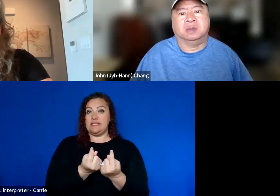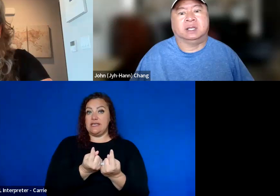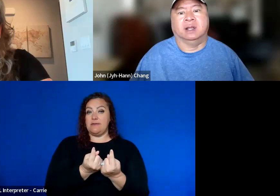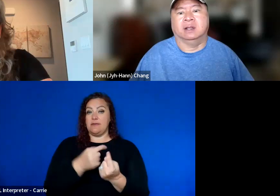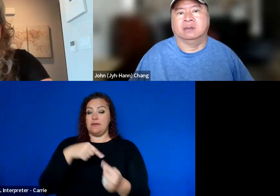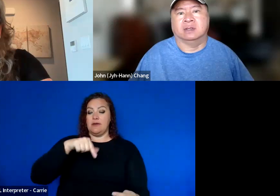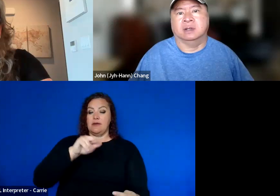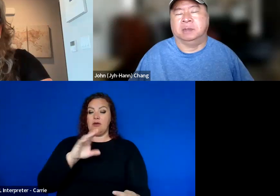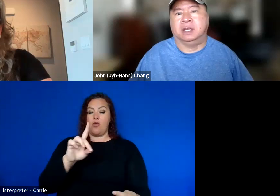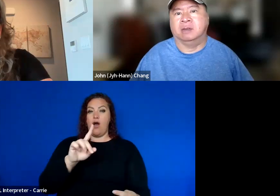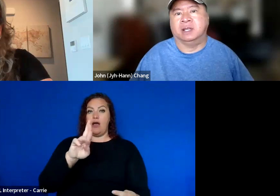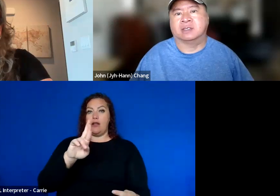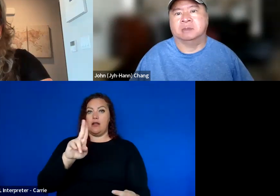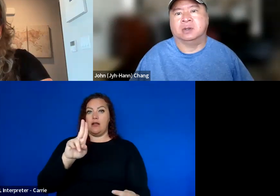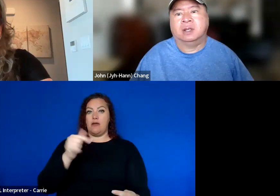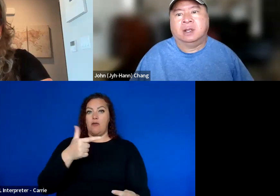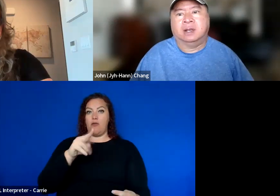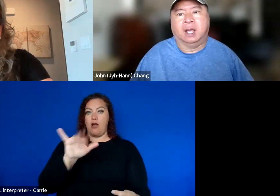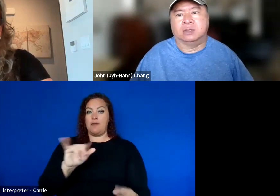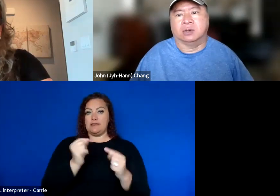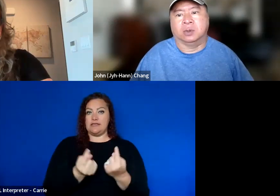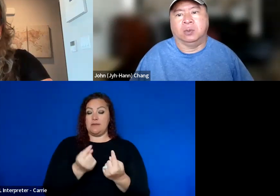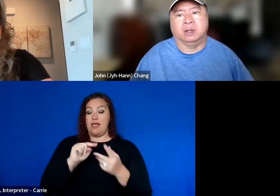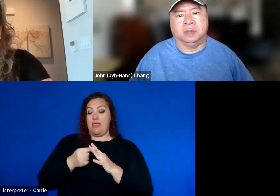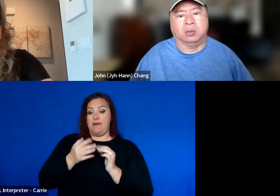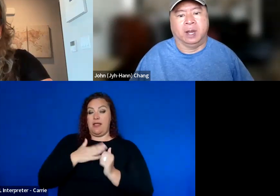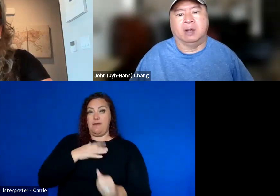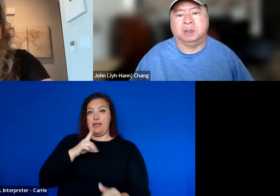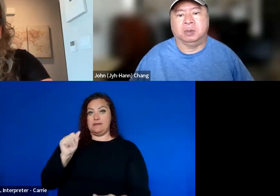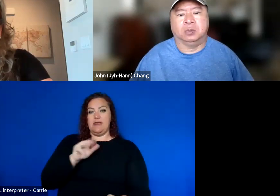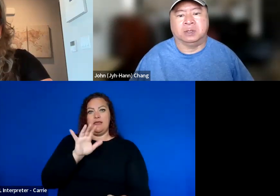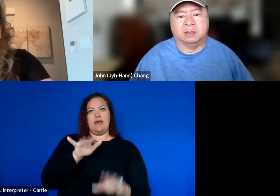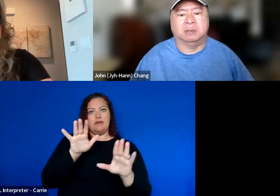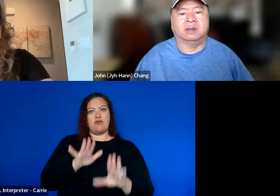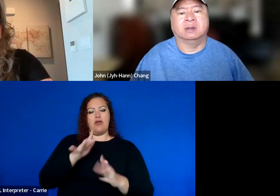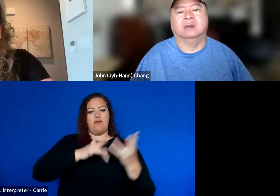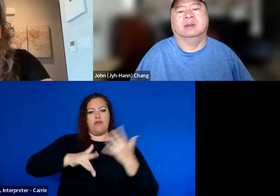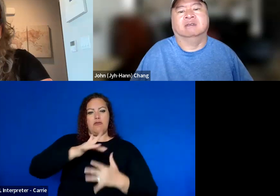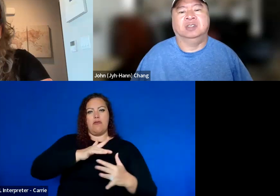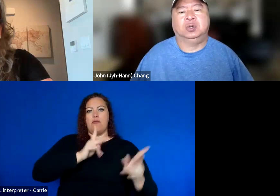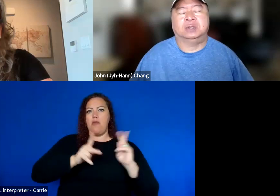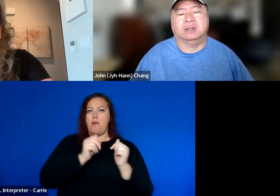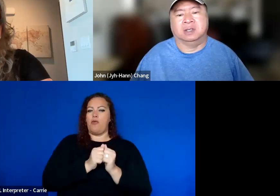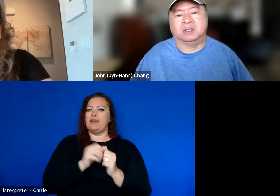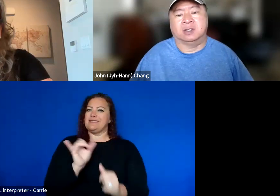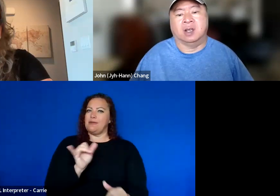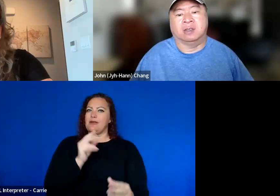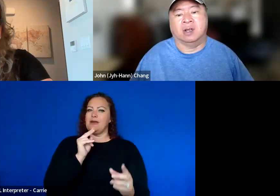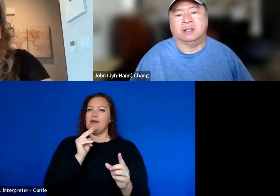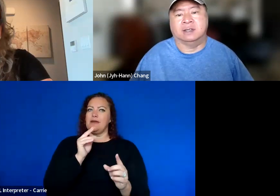quad rugby team, and in the beginning of my disability, and that was a great way to be around people with similar views and